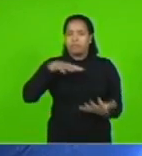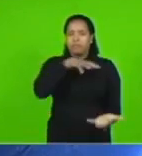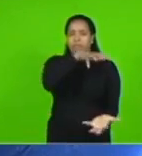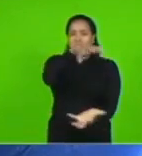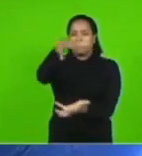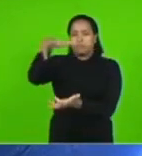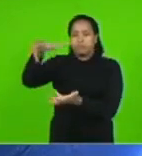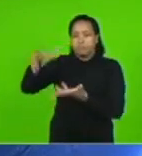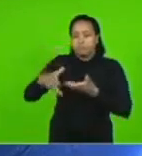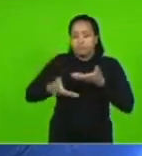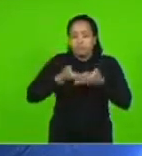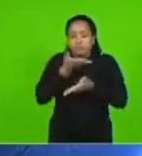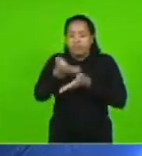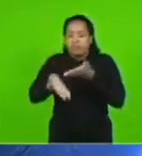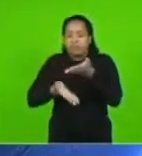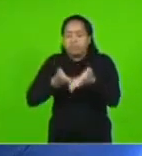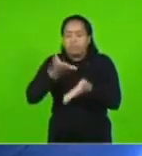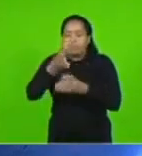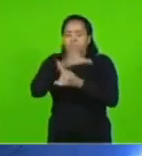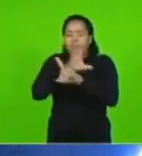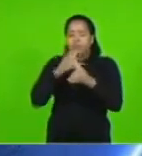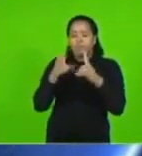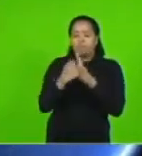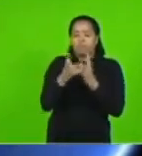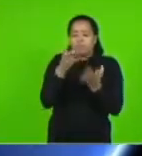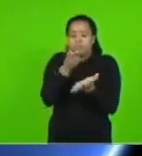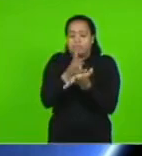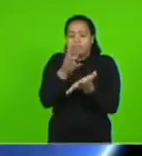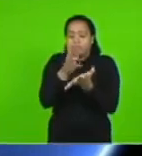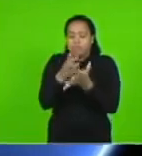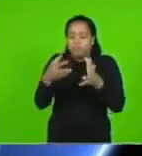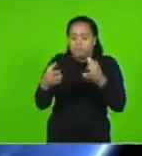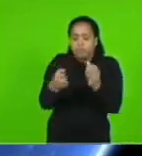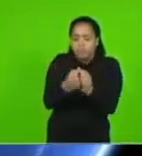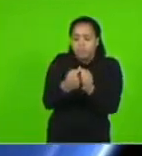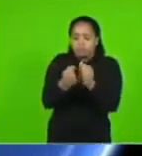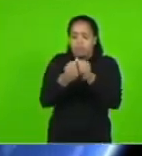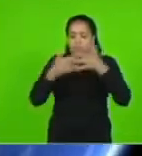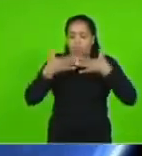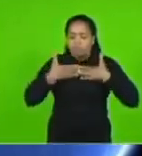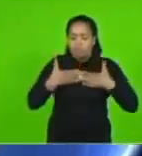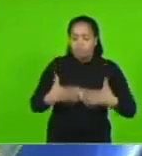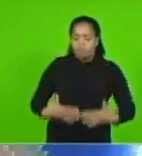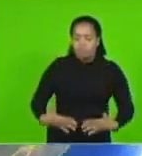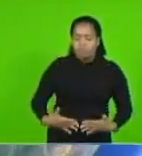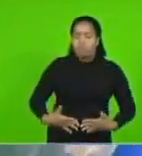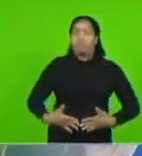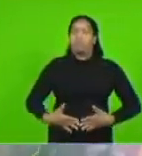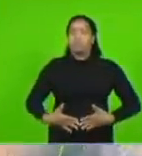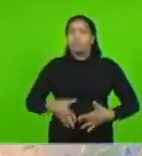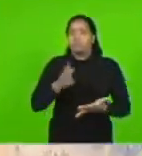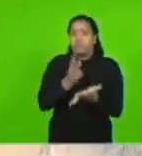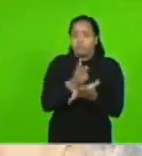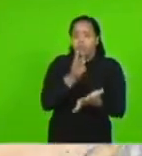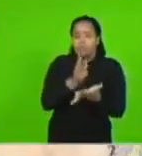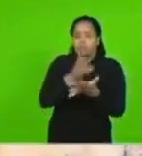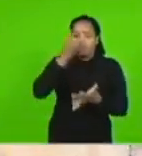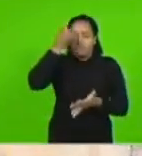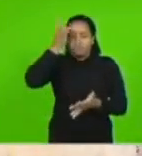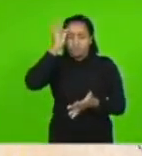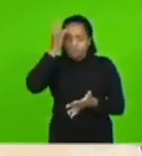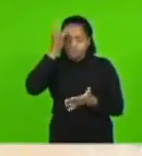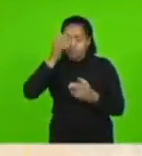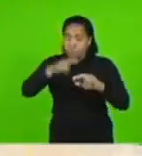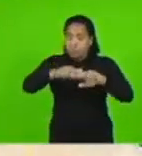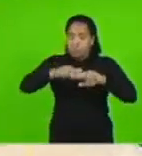Brothers from all parts of the world participate in one service together in the same body and in the